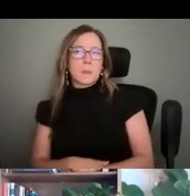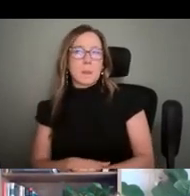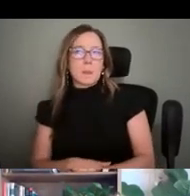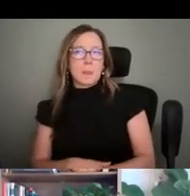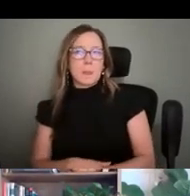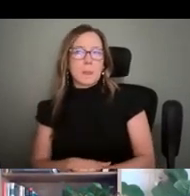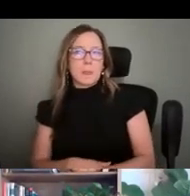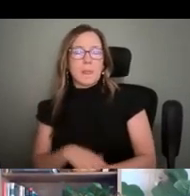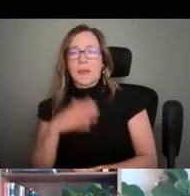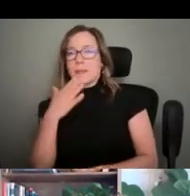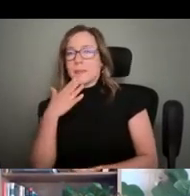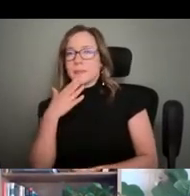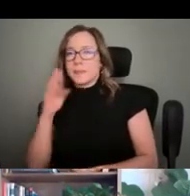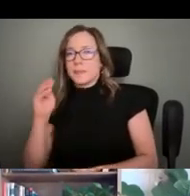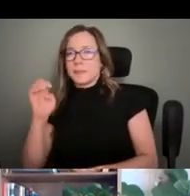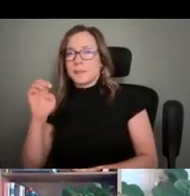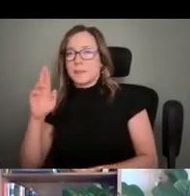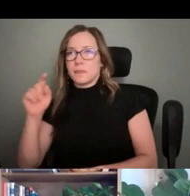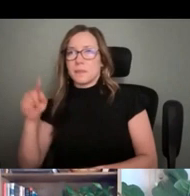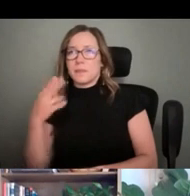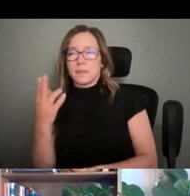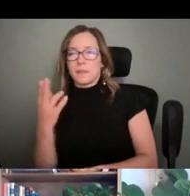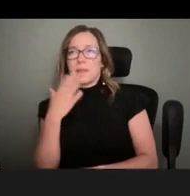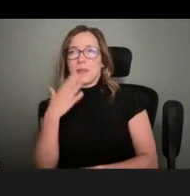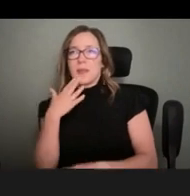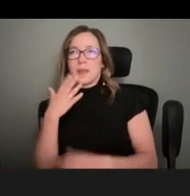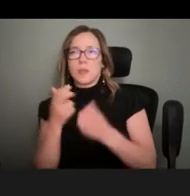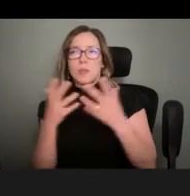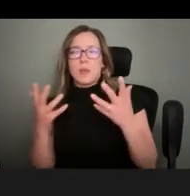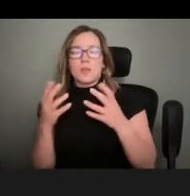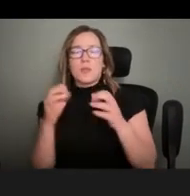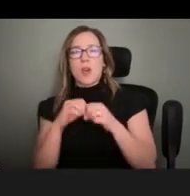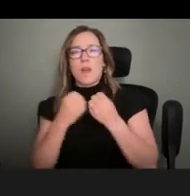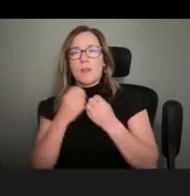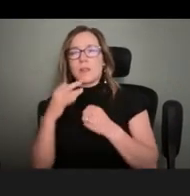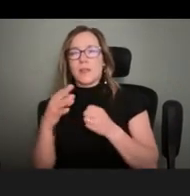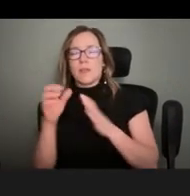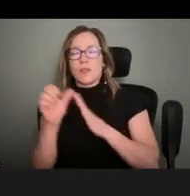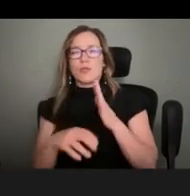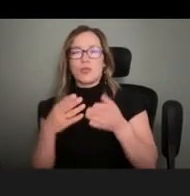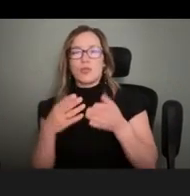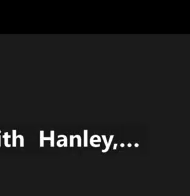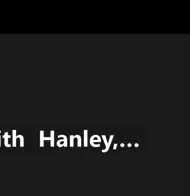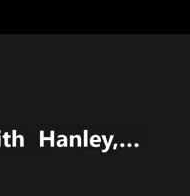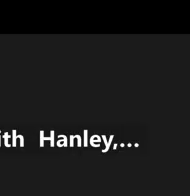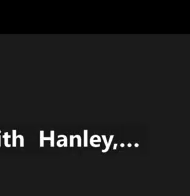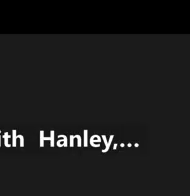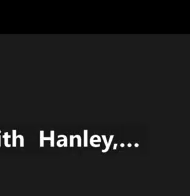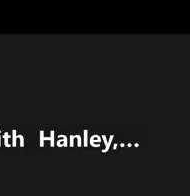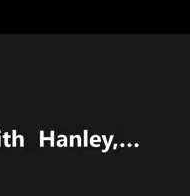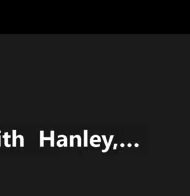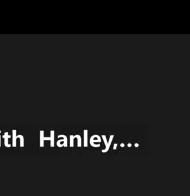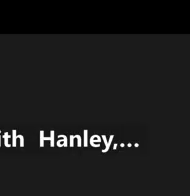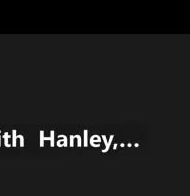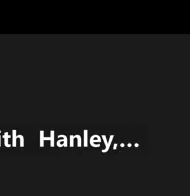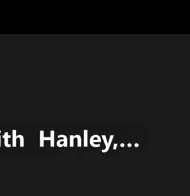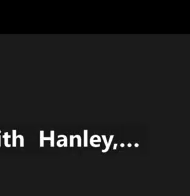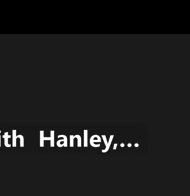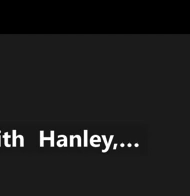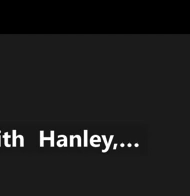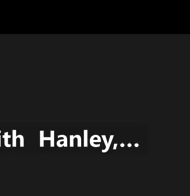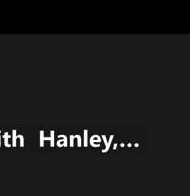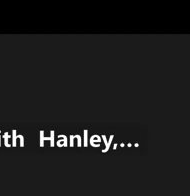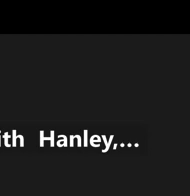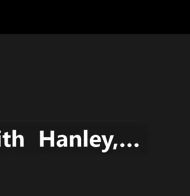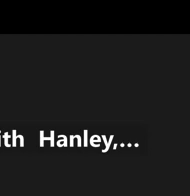Thank you, Meredith. And thank you again to the Office of the Surgeon General, the U.S. Department of Health and Human Services, the